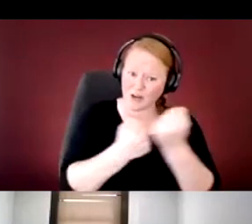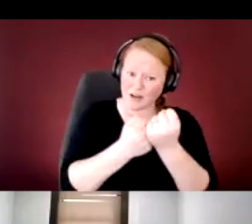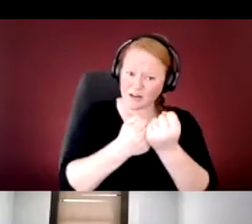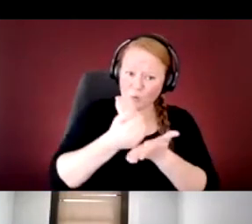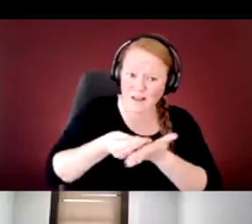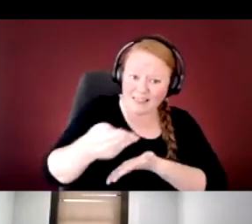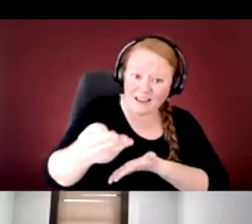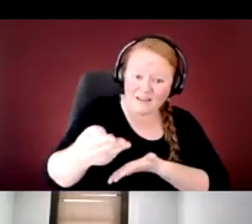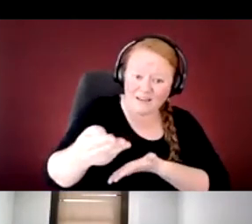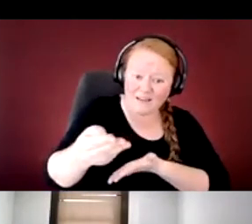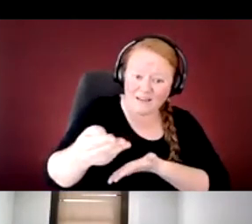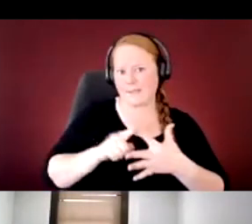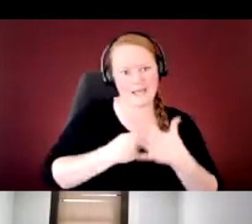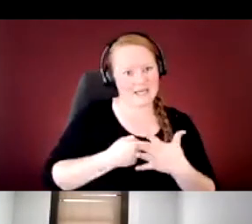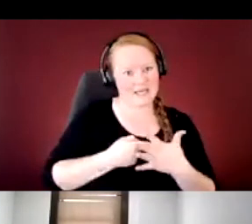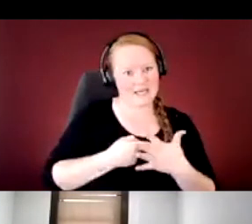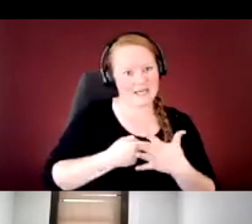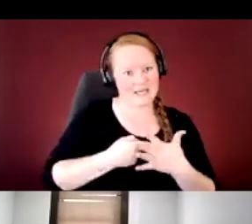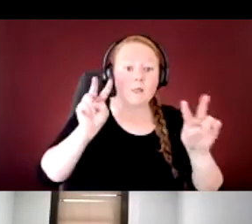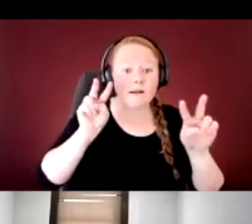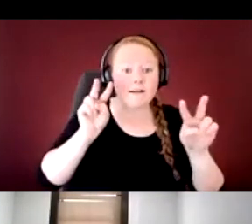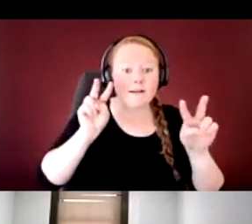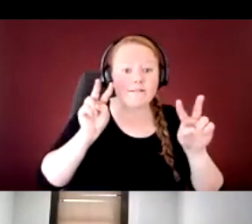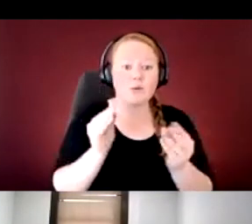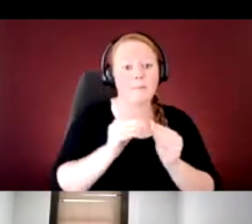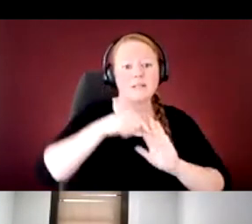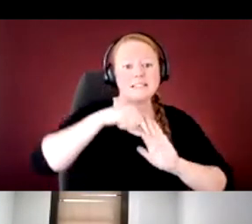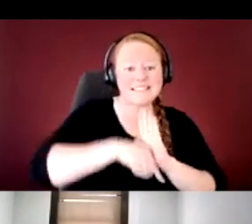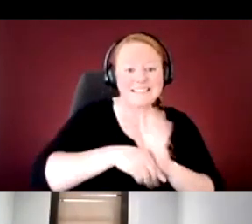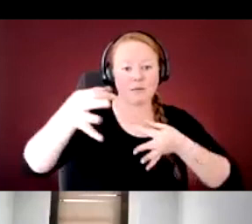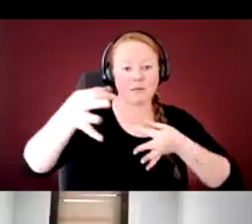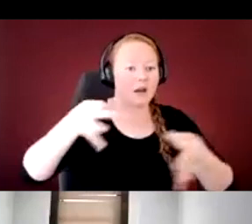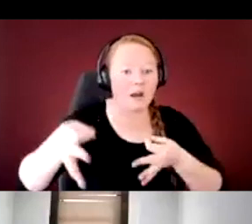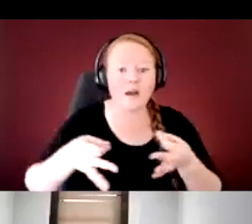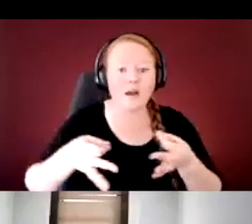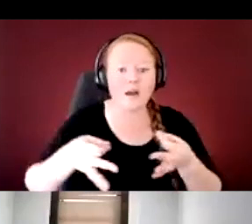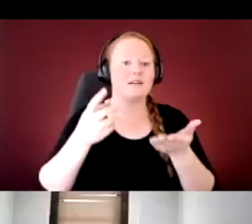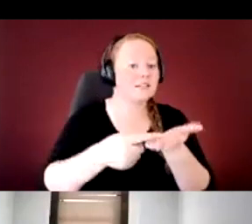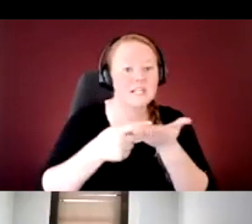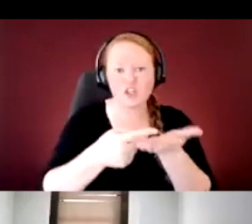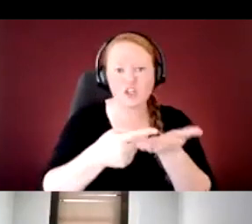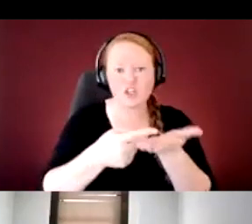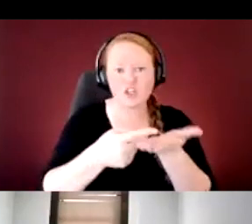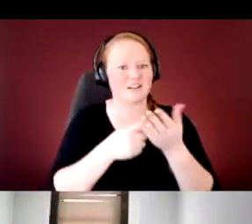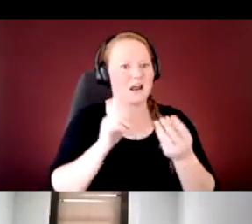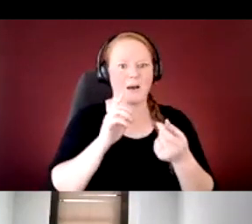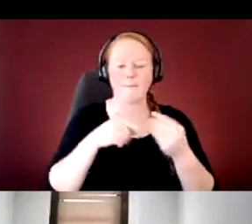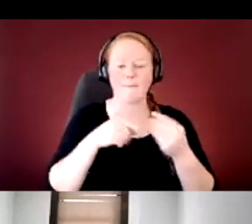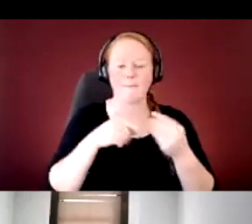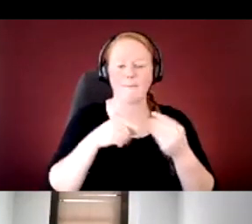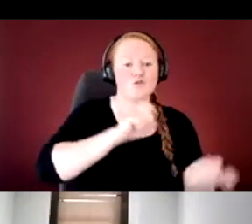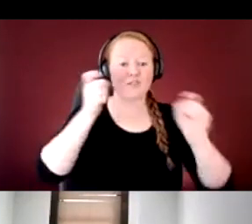forward to engaging in a deeper conversation with my fellow elected officials regarding the transformative long term